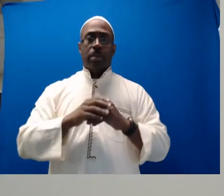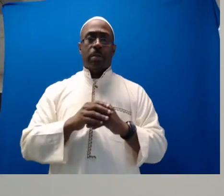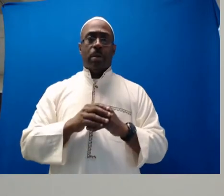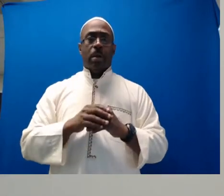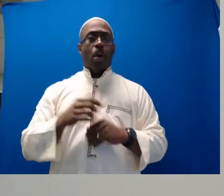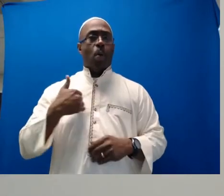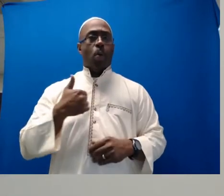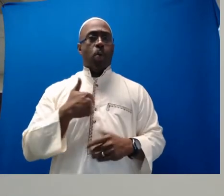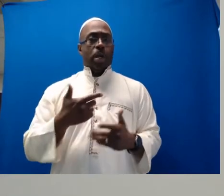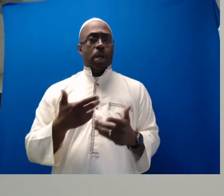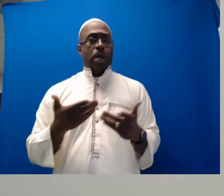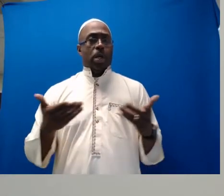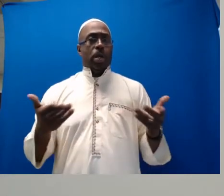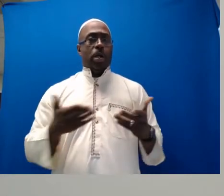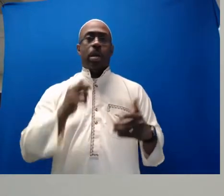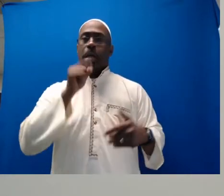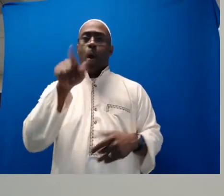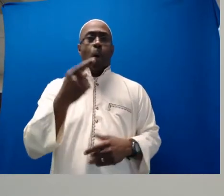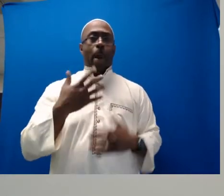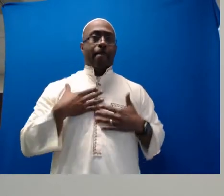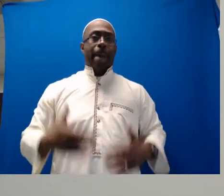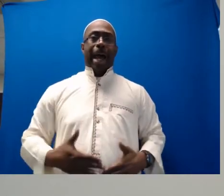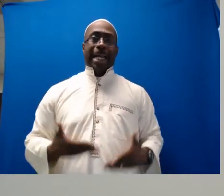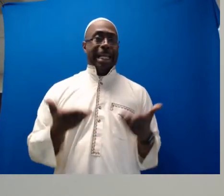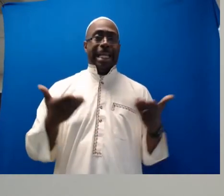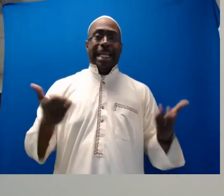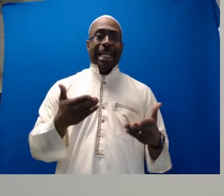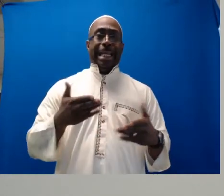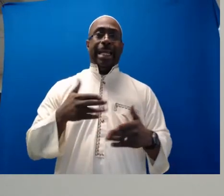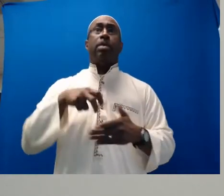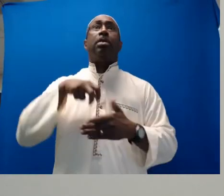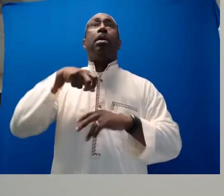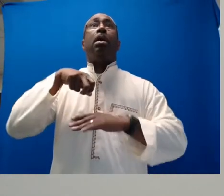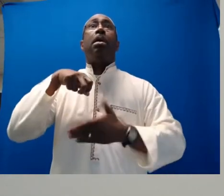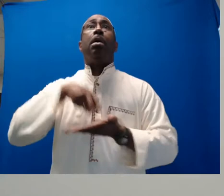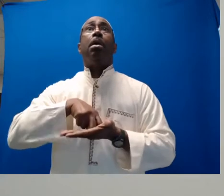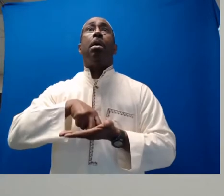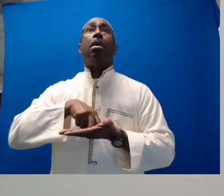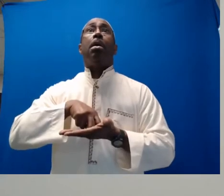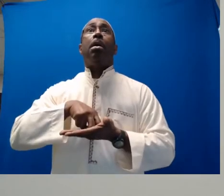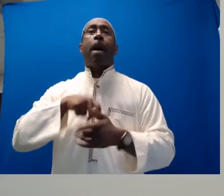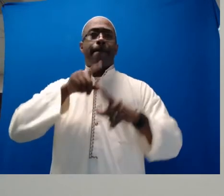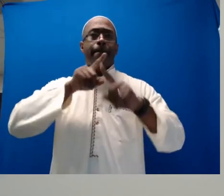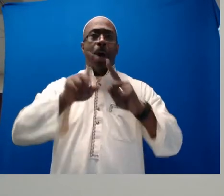being present not just with our bodies, but being present with our minds and with our hearts,